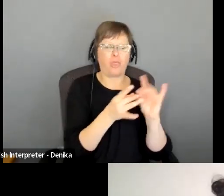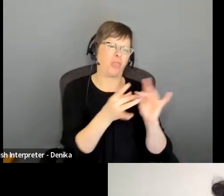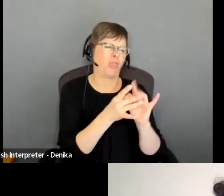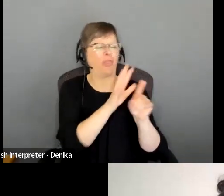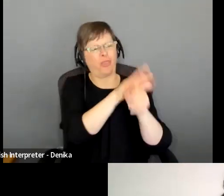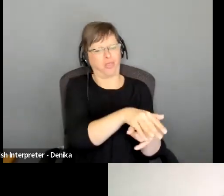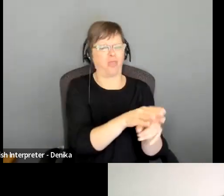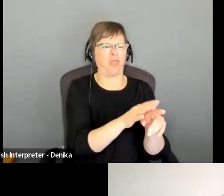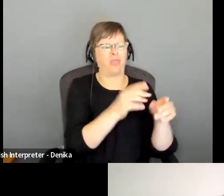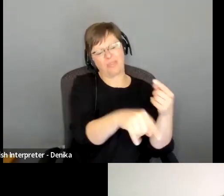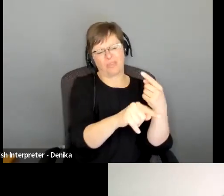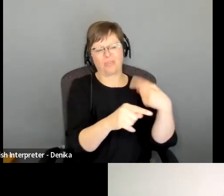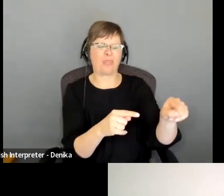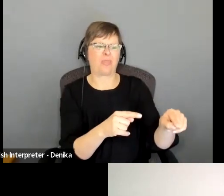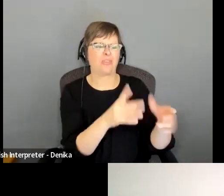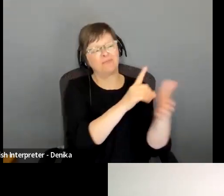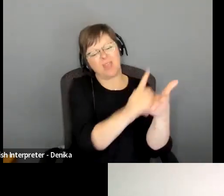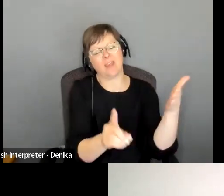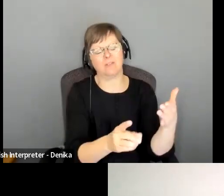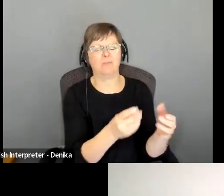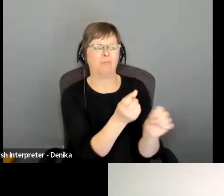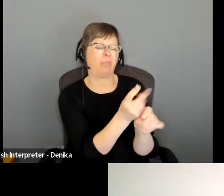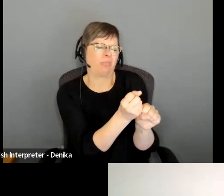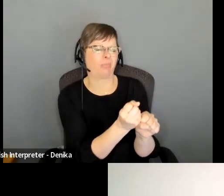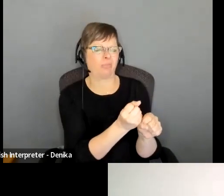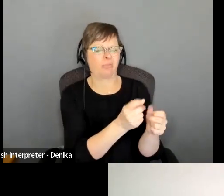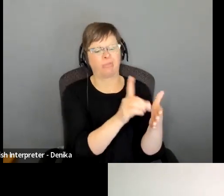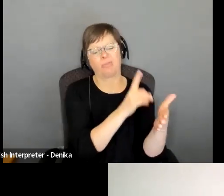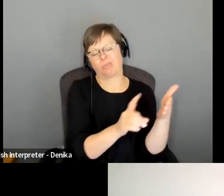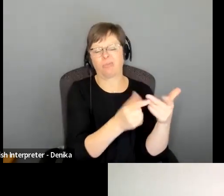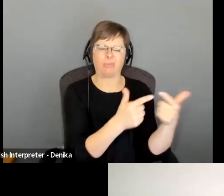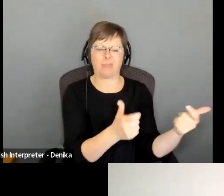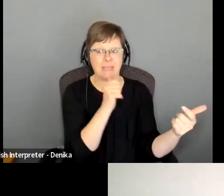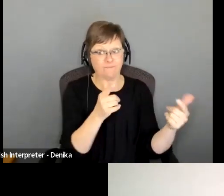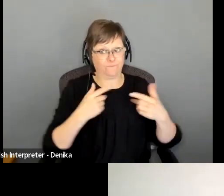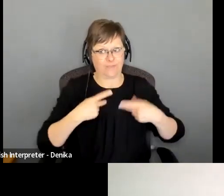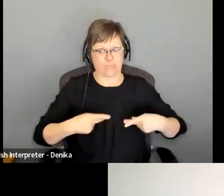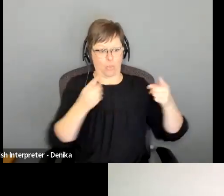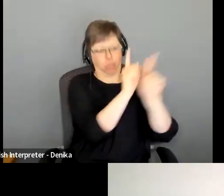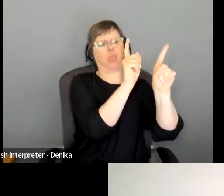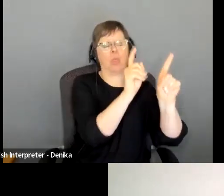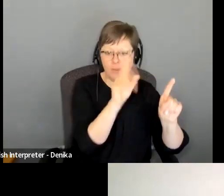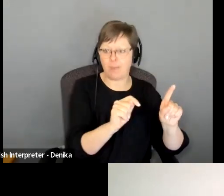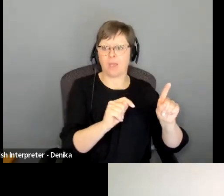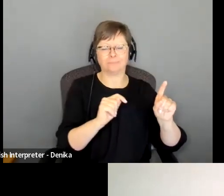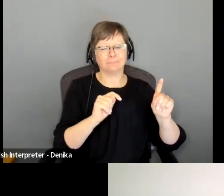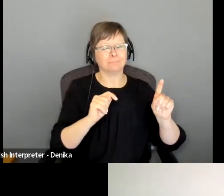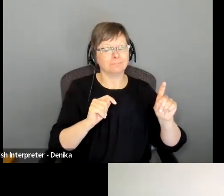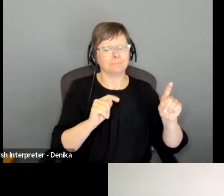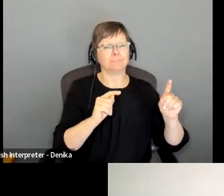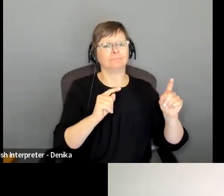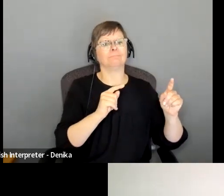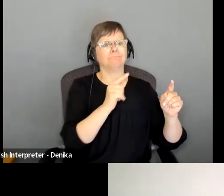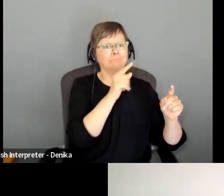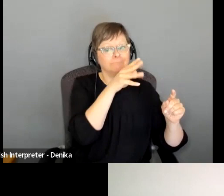feel whether they were discriminated, putting someone else down, not a physical collision, but a social collision. Within the first physical collision, people